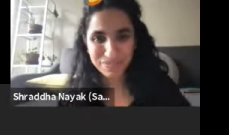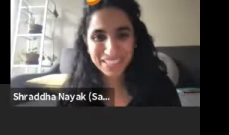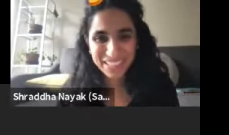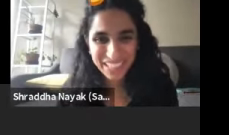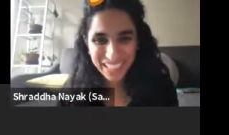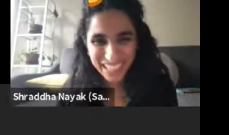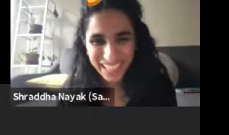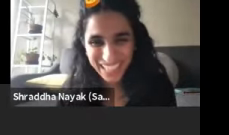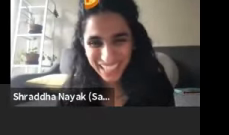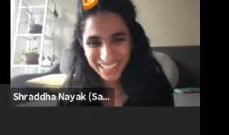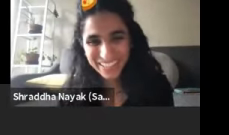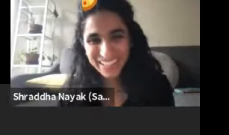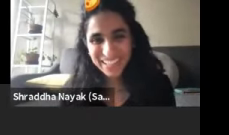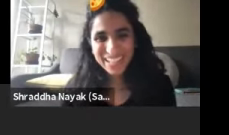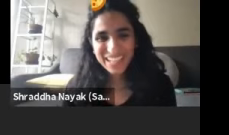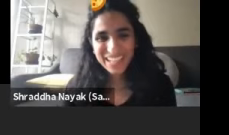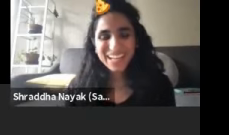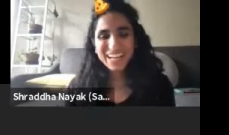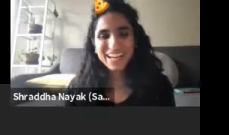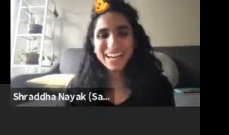from.